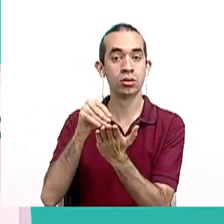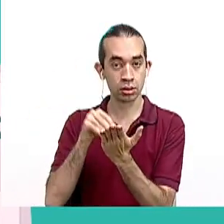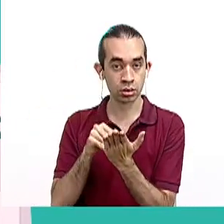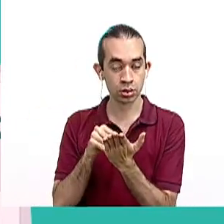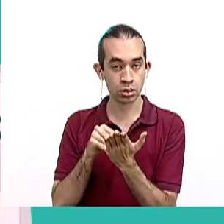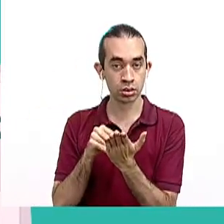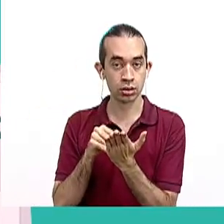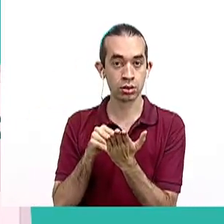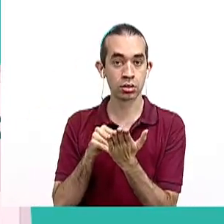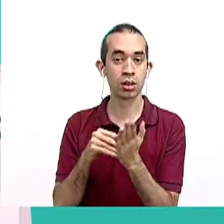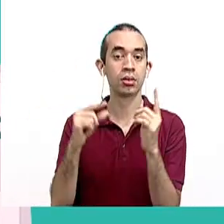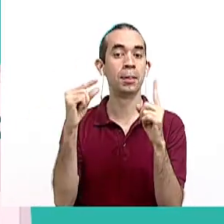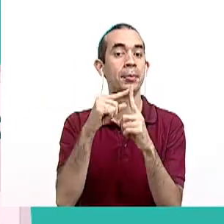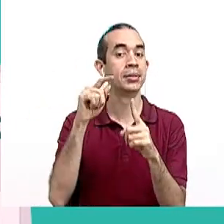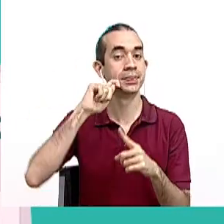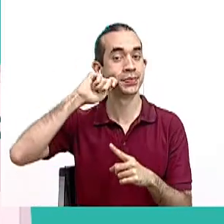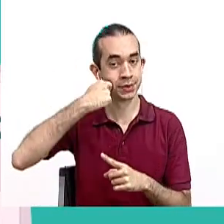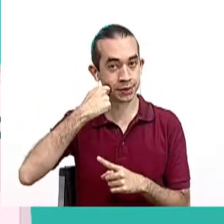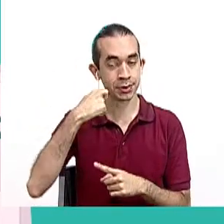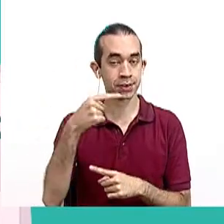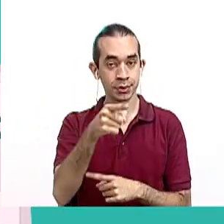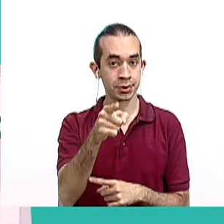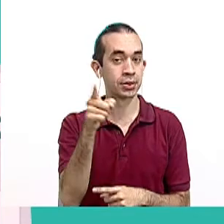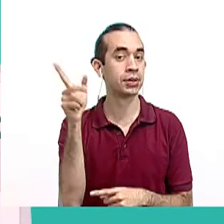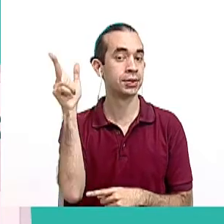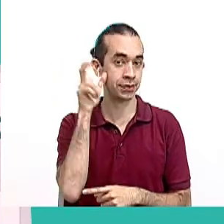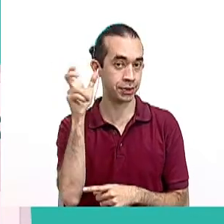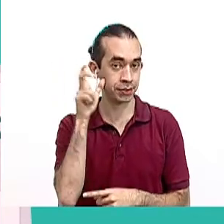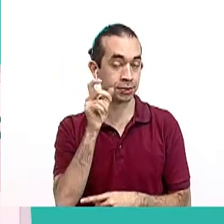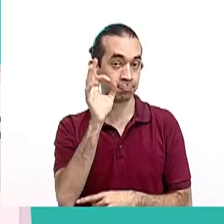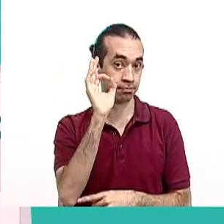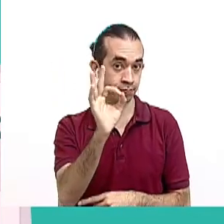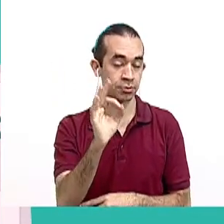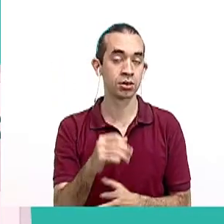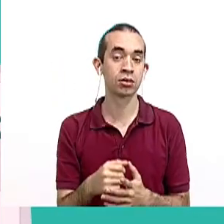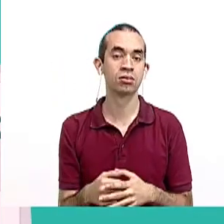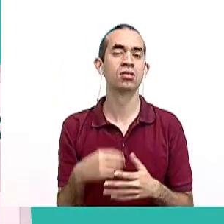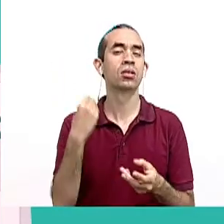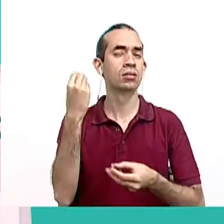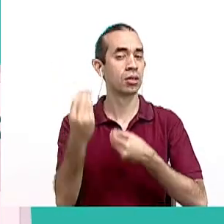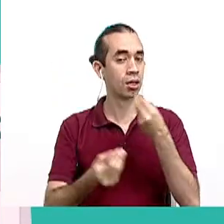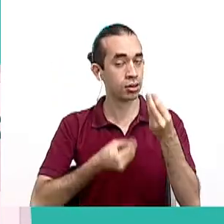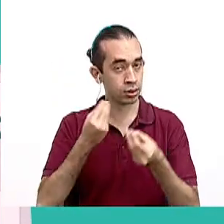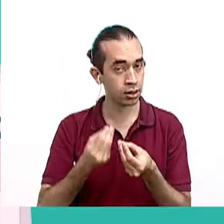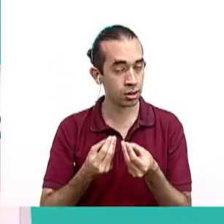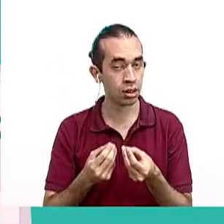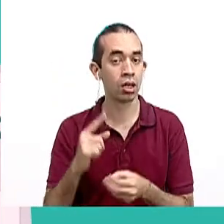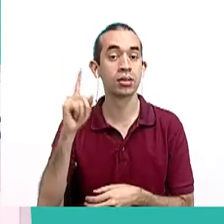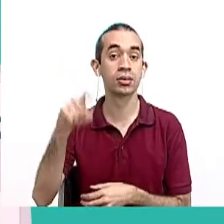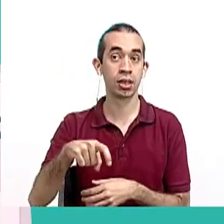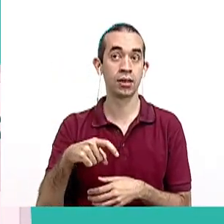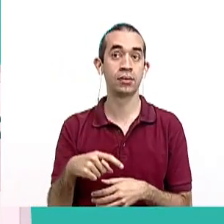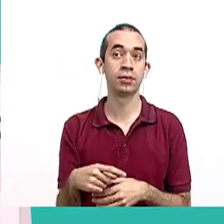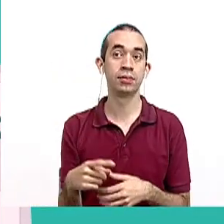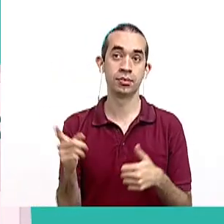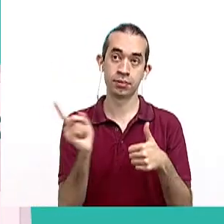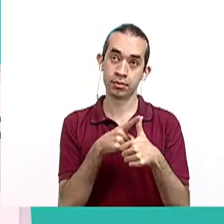all the keywords that you listen to, okay? So what do you have to do? You have to tell me